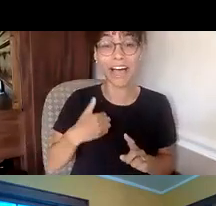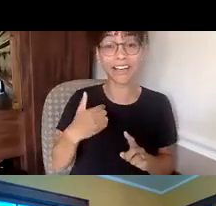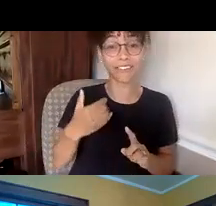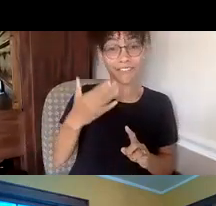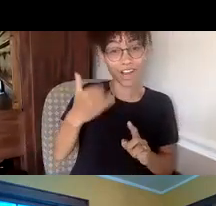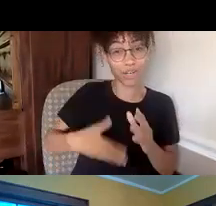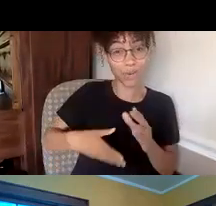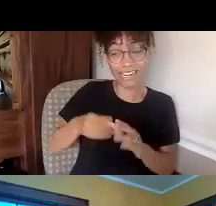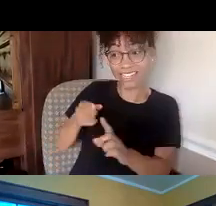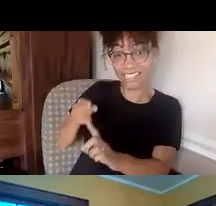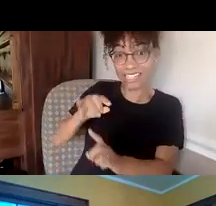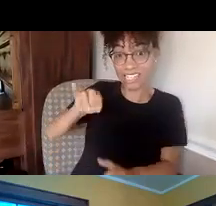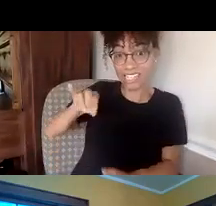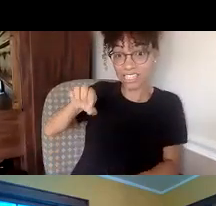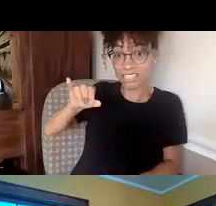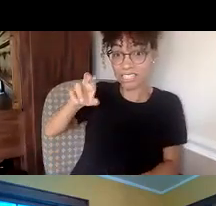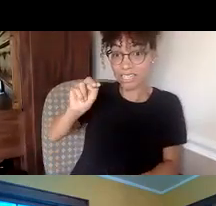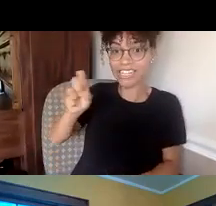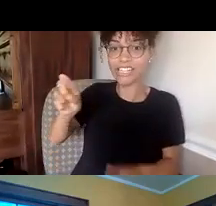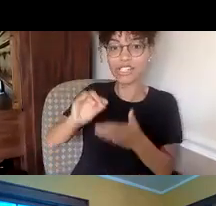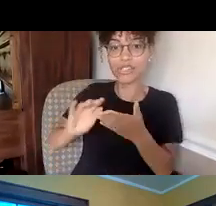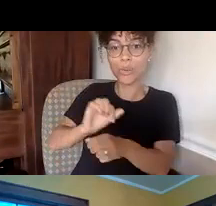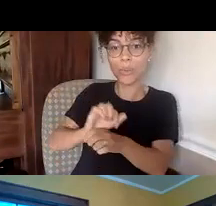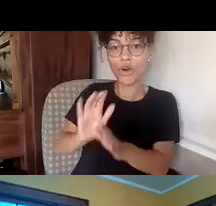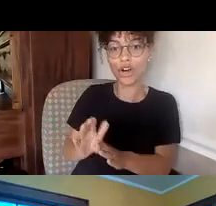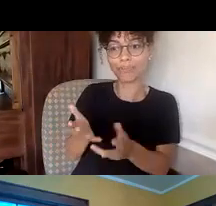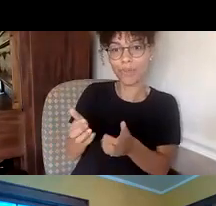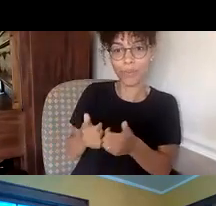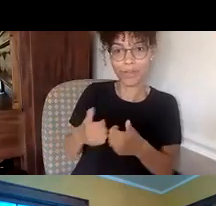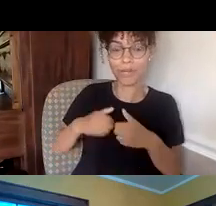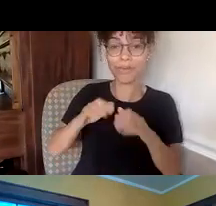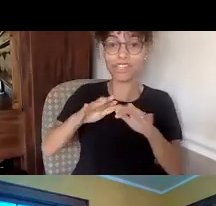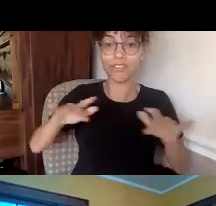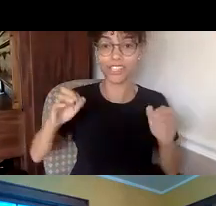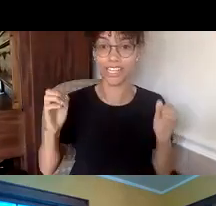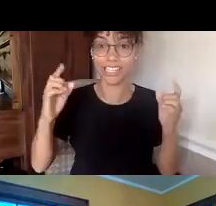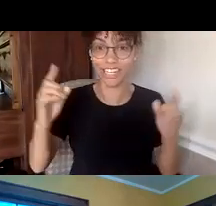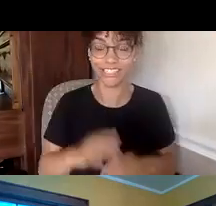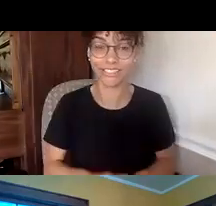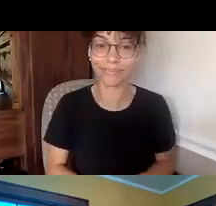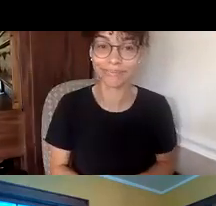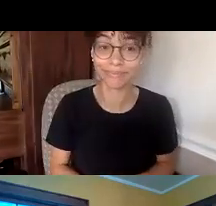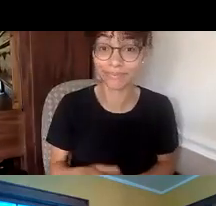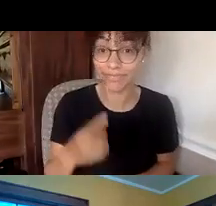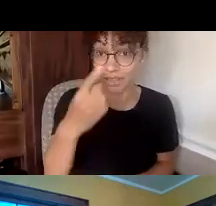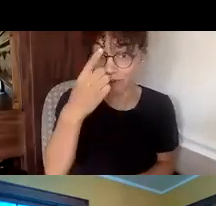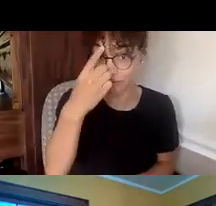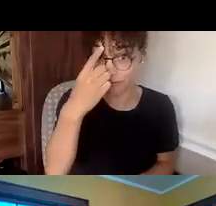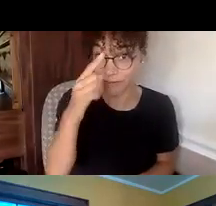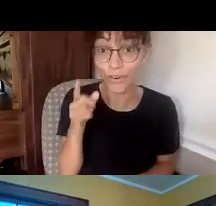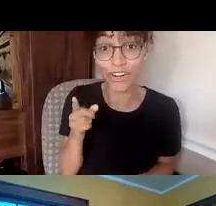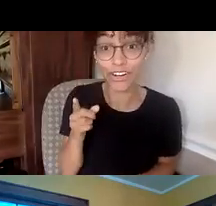that Jeison is also a student worker, works with me in diversity education. And so for those of you who work closely